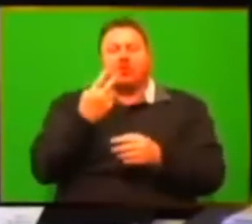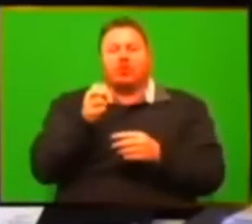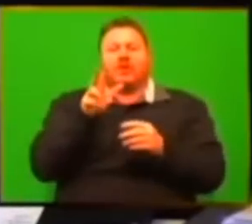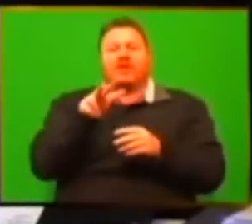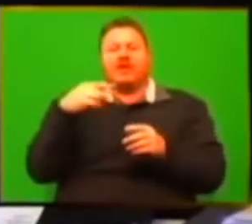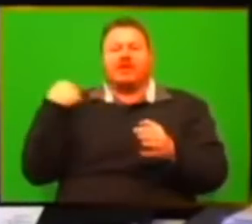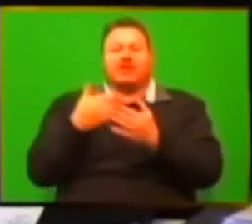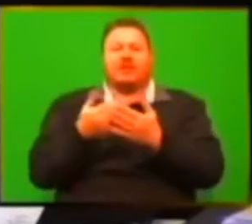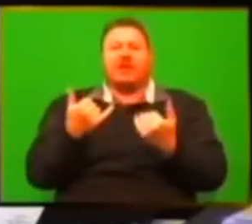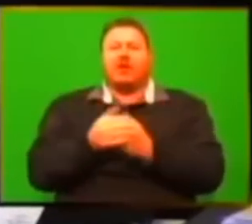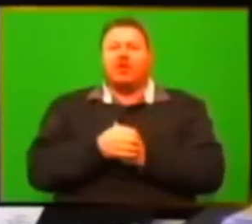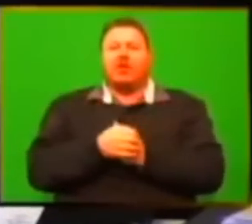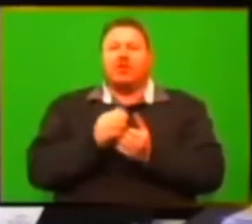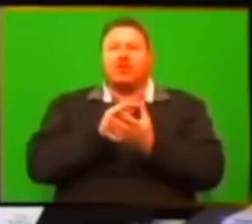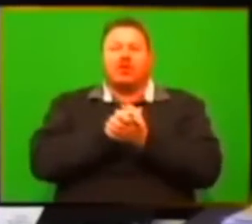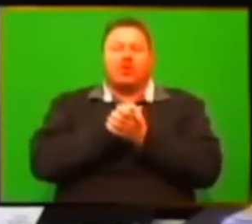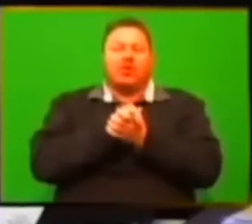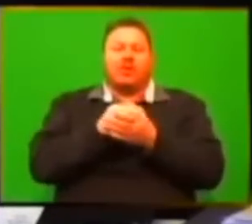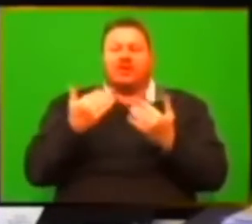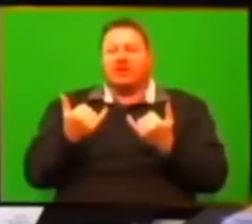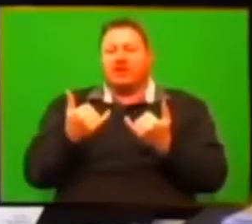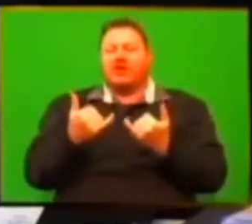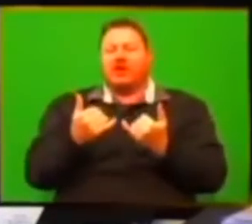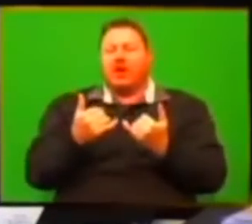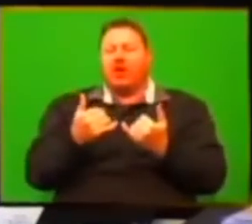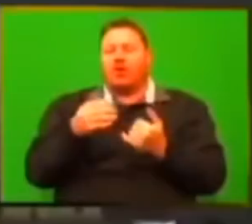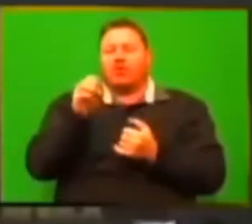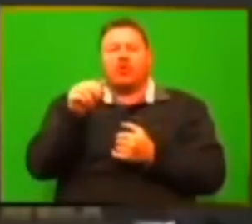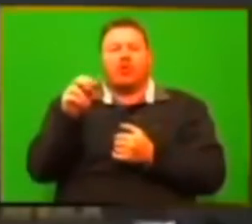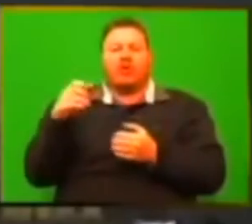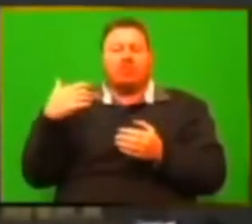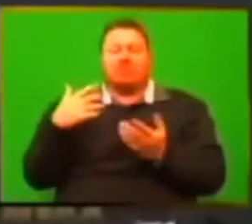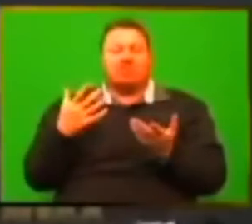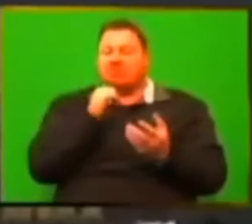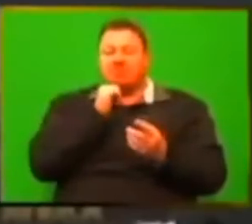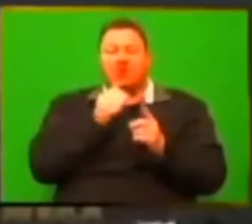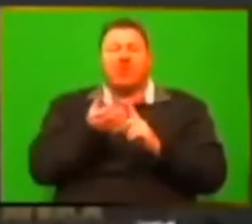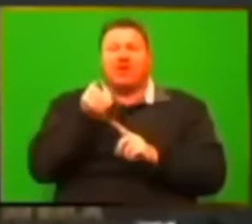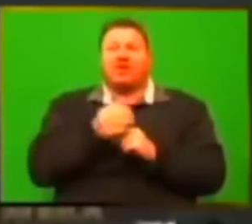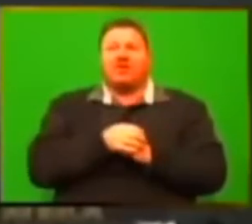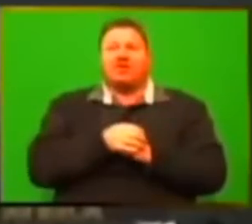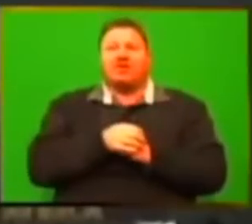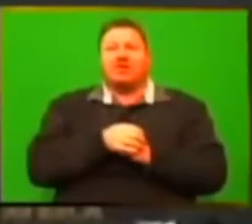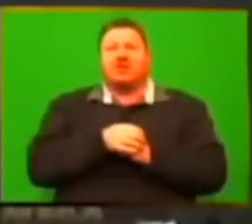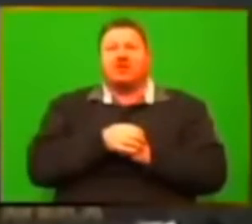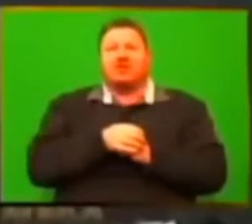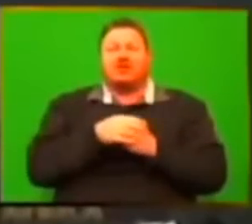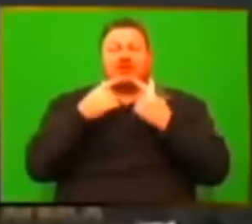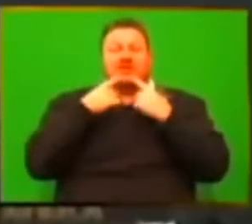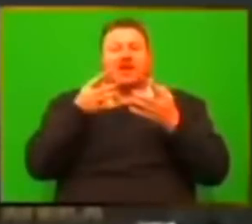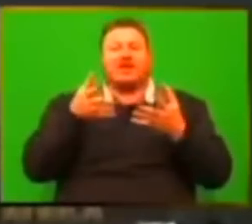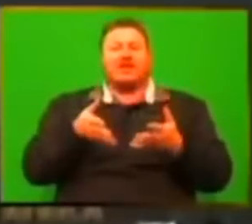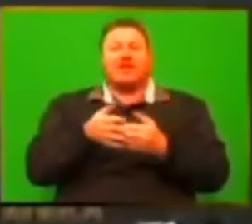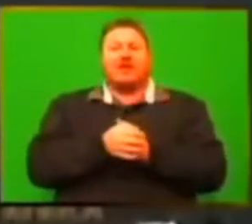the commitments you made during this State of the Nation addresses have been met. You state here that